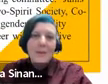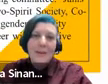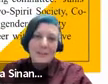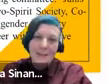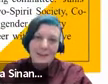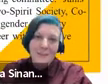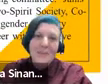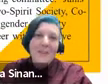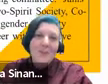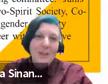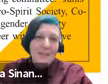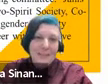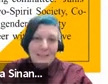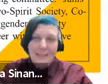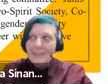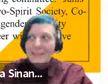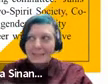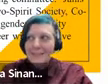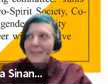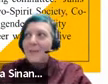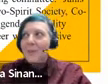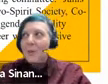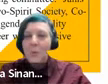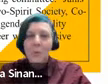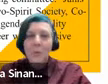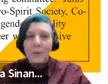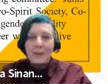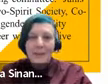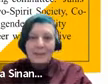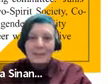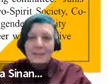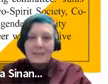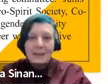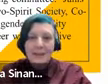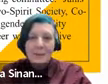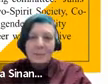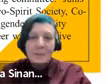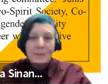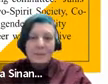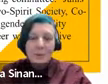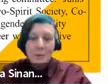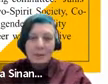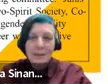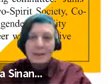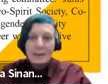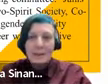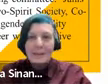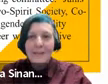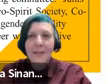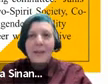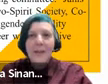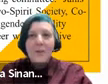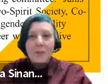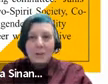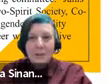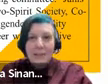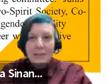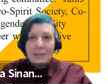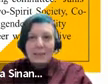the panelists we have today: Janice Stacy, who is Dakota